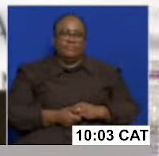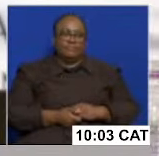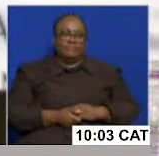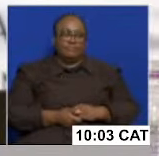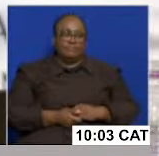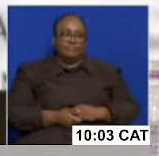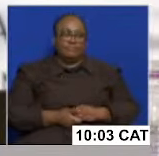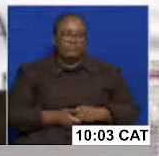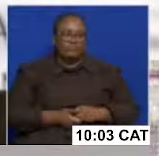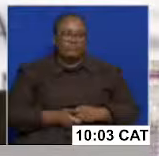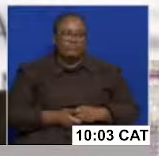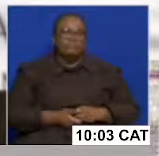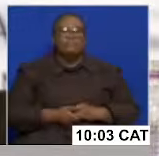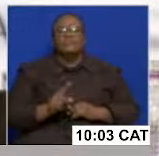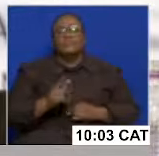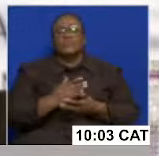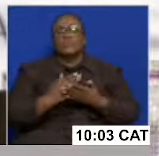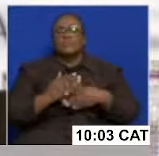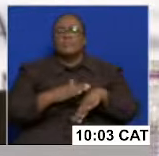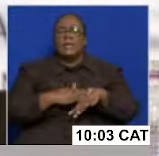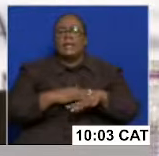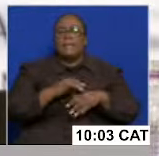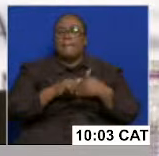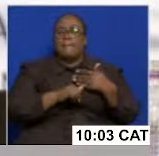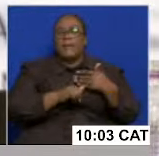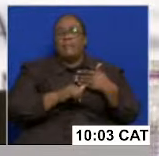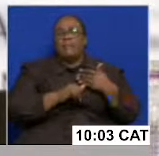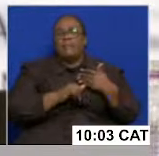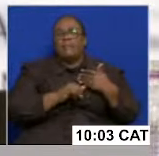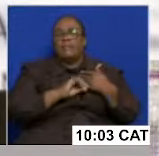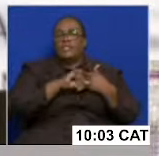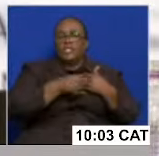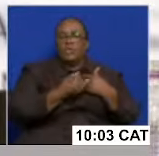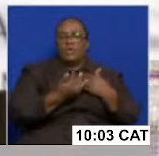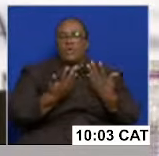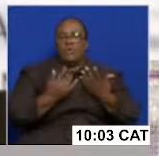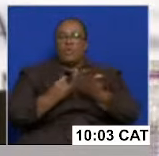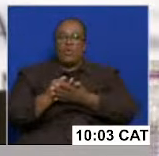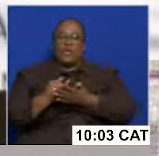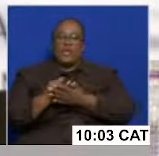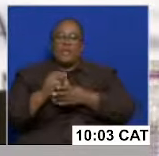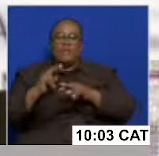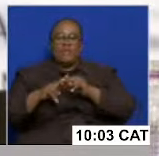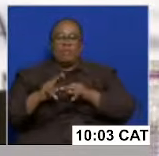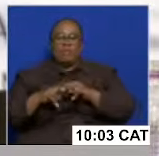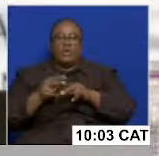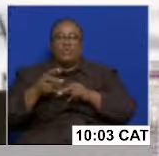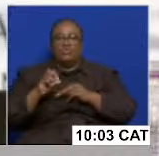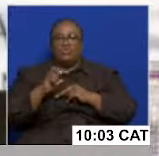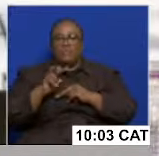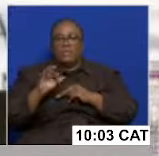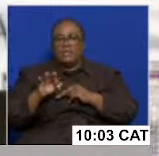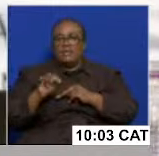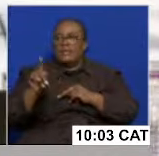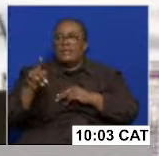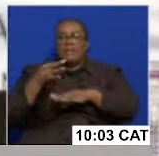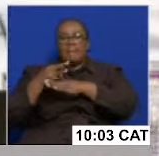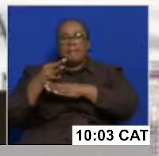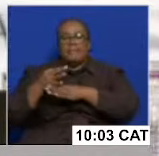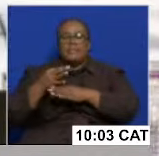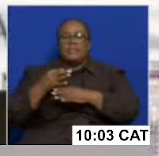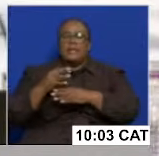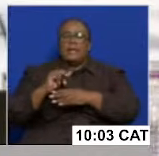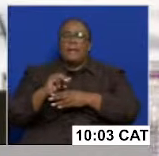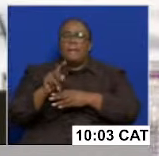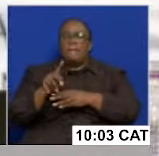Sometime in January or early February 2023, Mr. Mkwanazi came very persistent about getting the information on